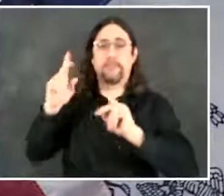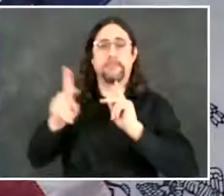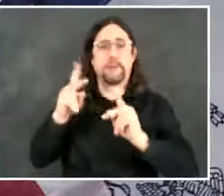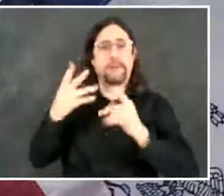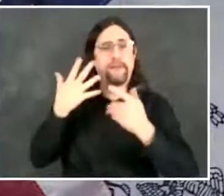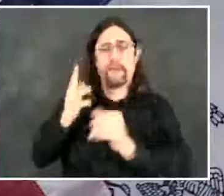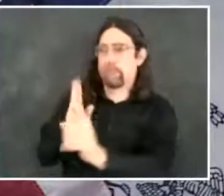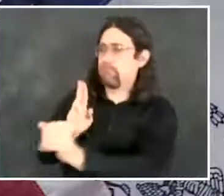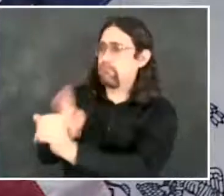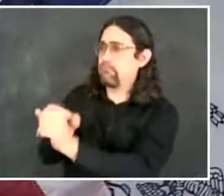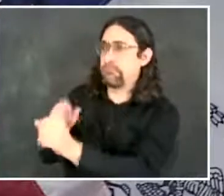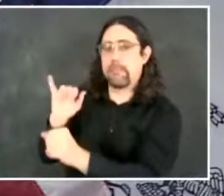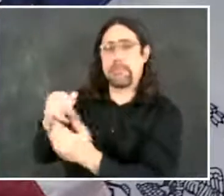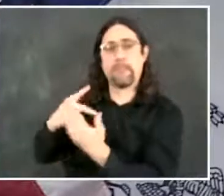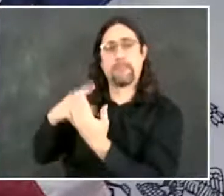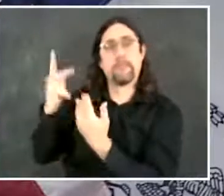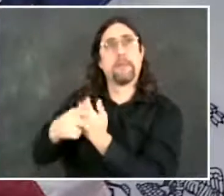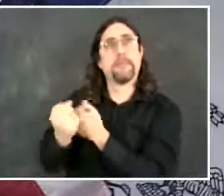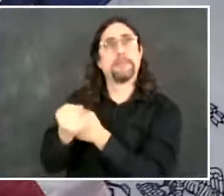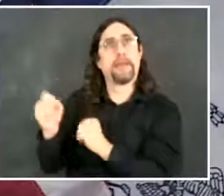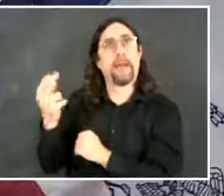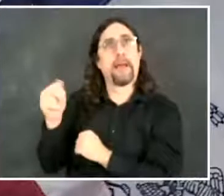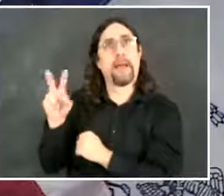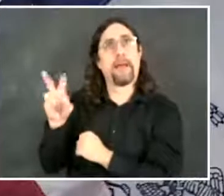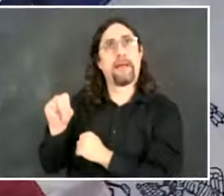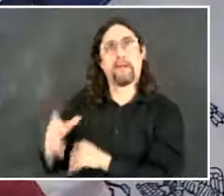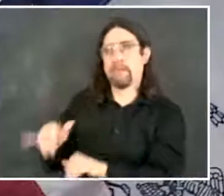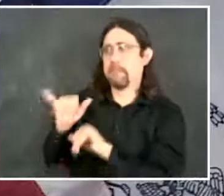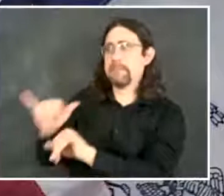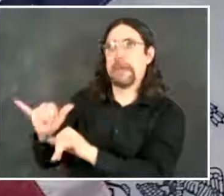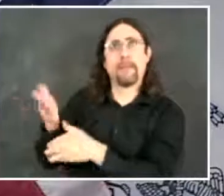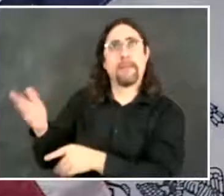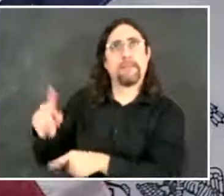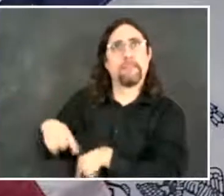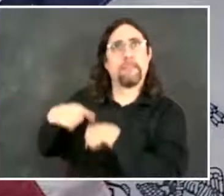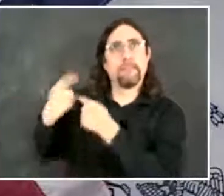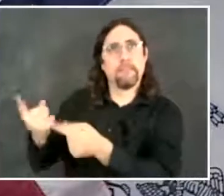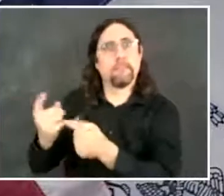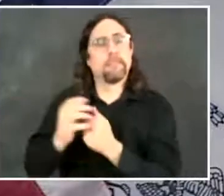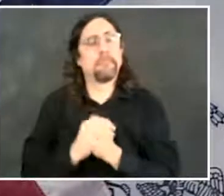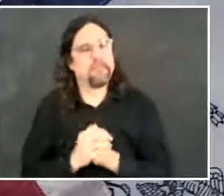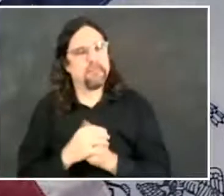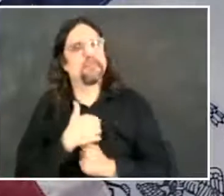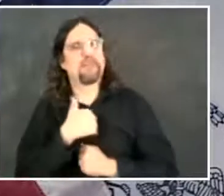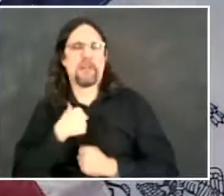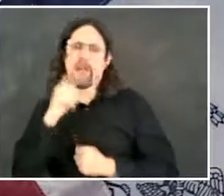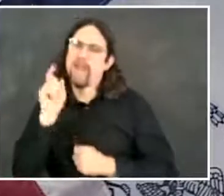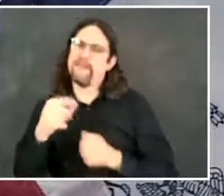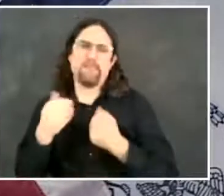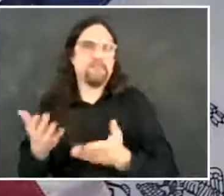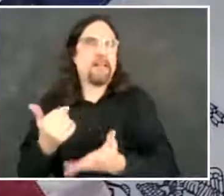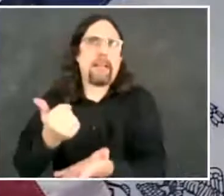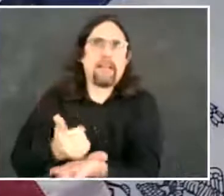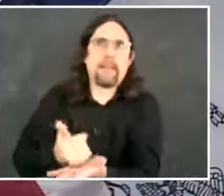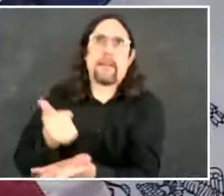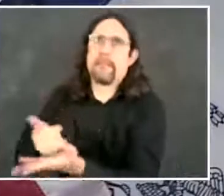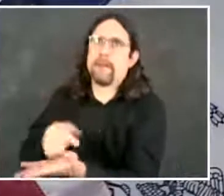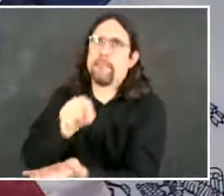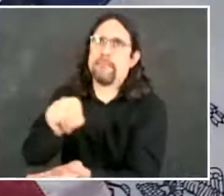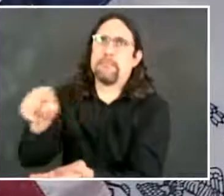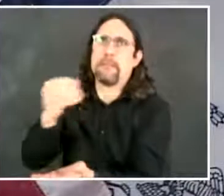of the story, and it's actually not, to me, the productive way to look at it, because I don't want to continue a broken